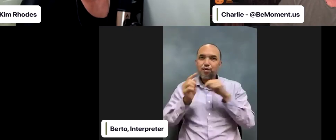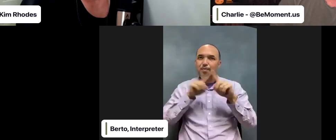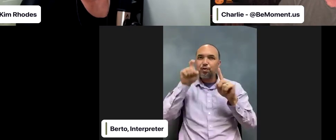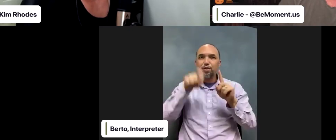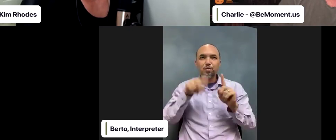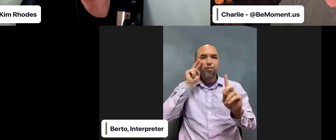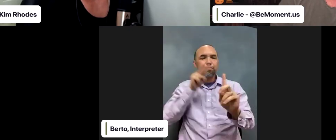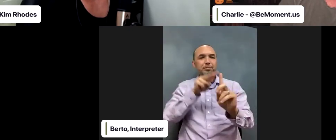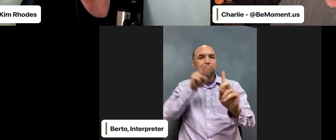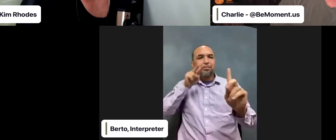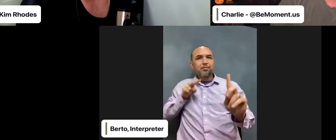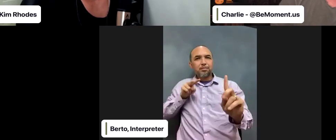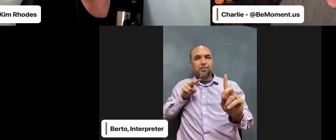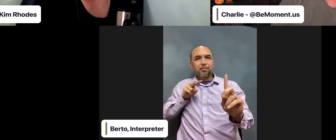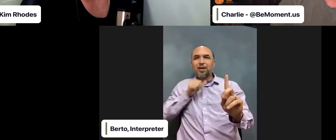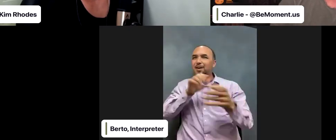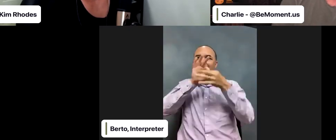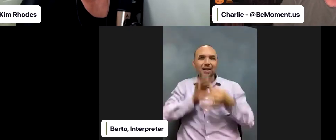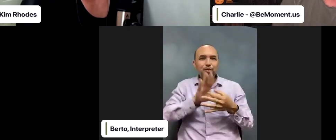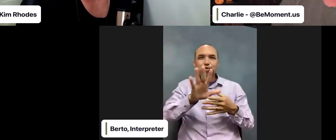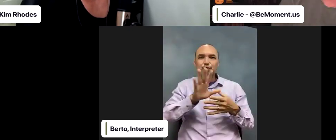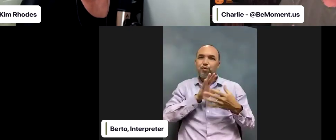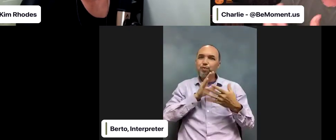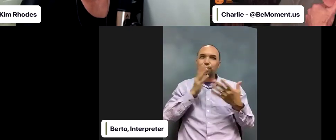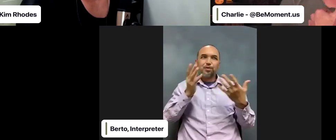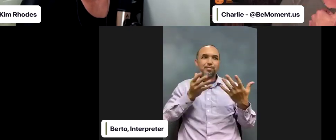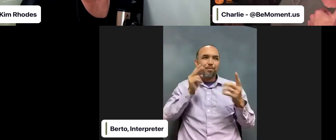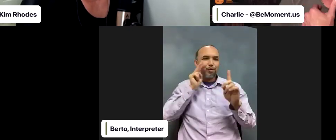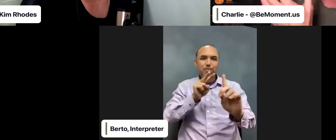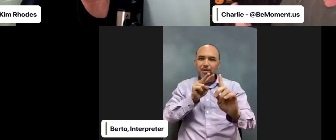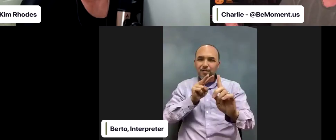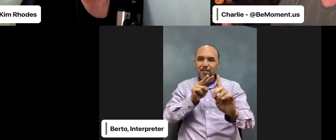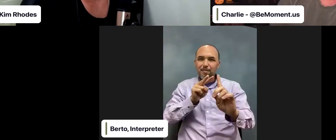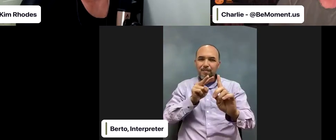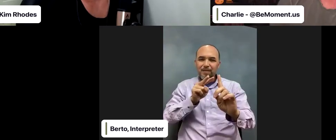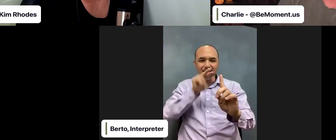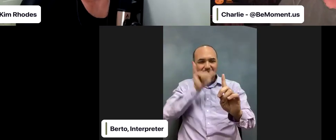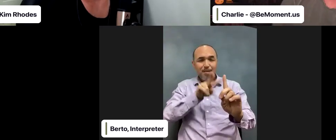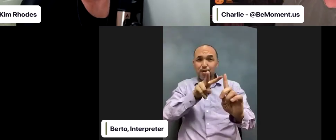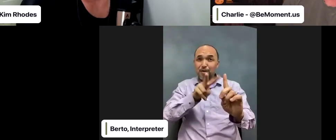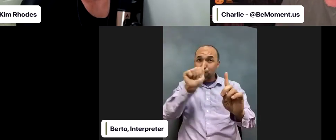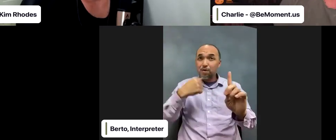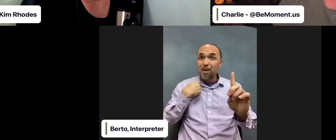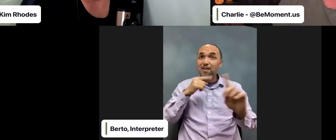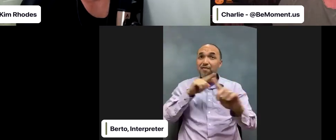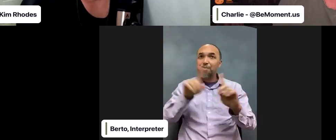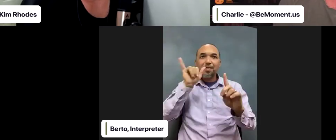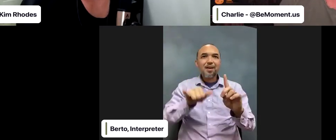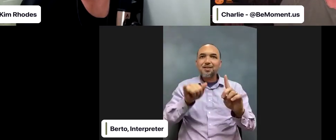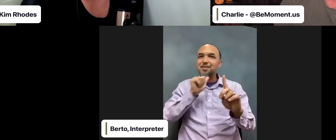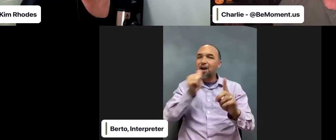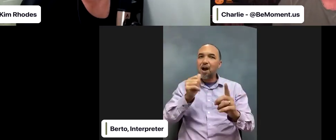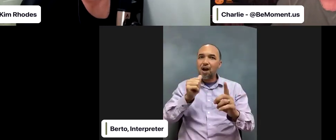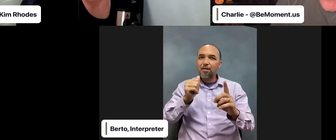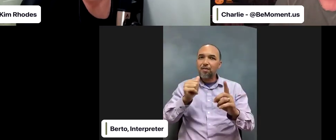you reminding us of that idea that we can have a perspective, but we are not our thoughts. We can choose to look at our thoughts differently. So